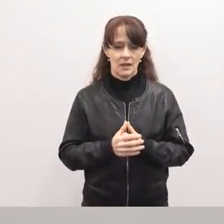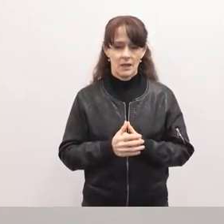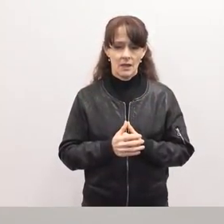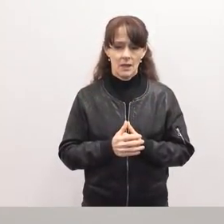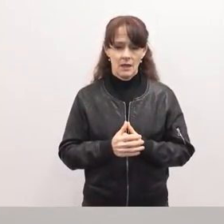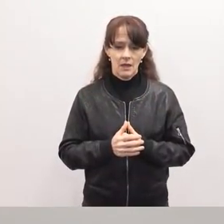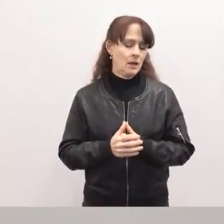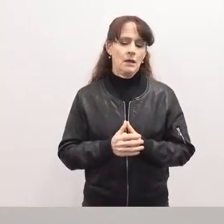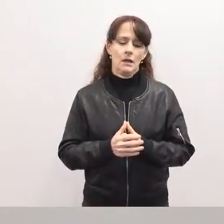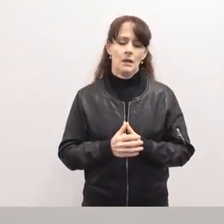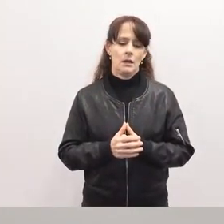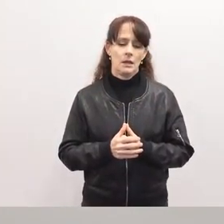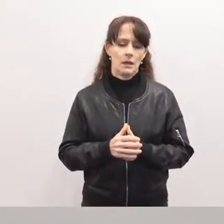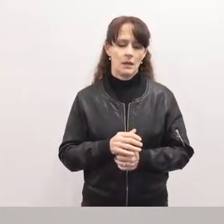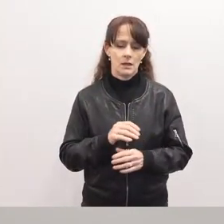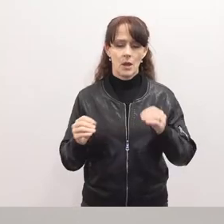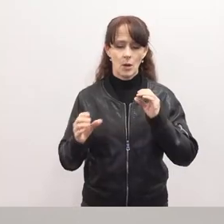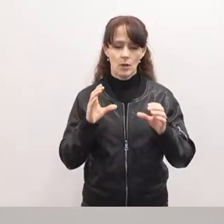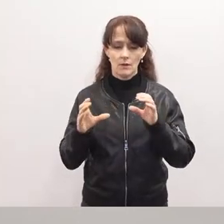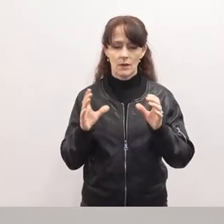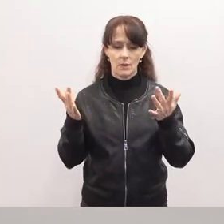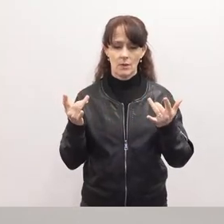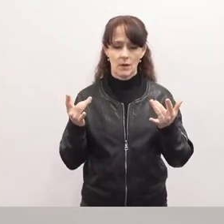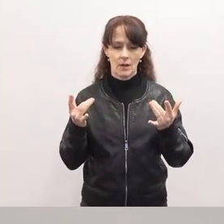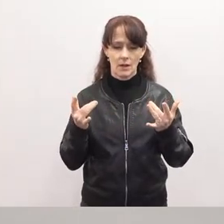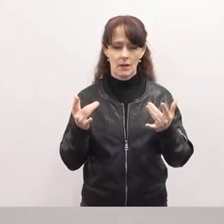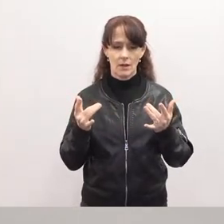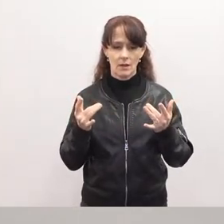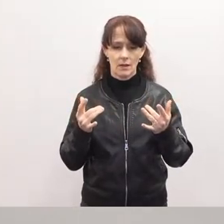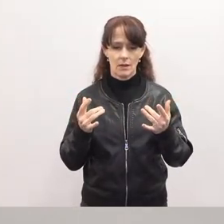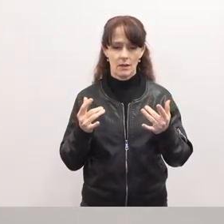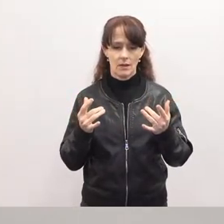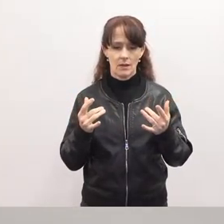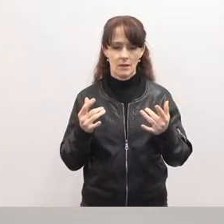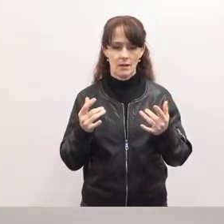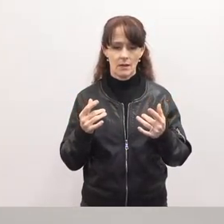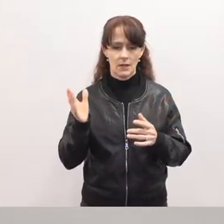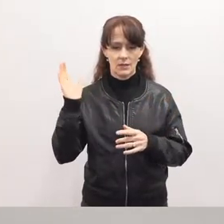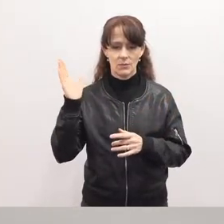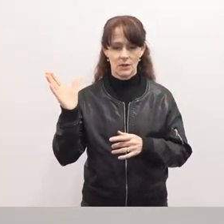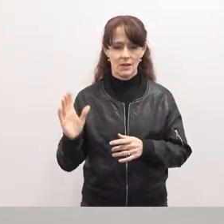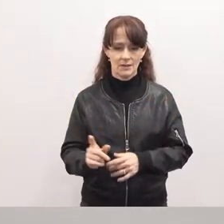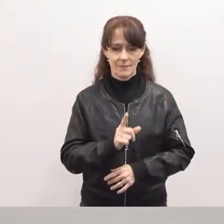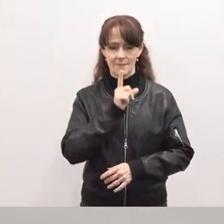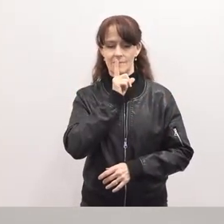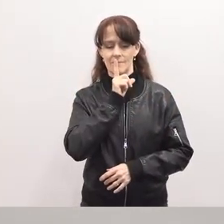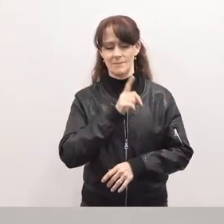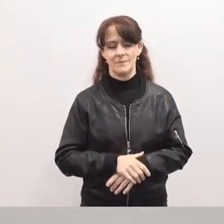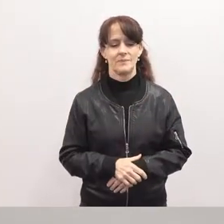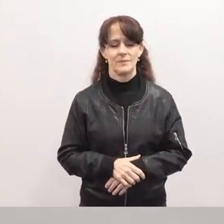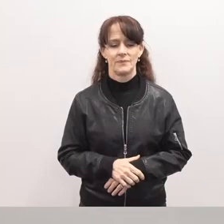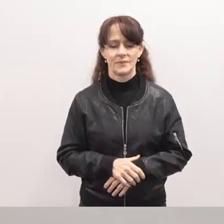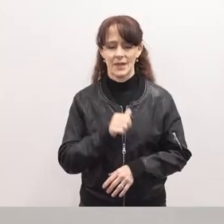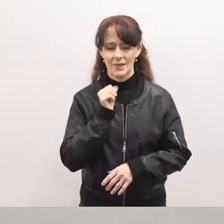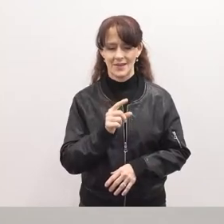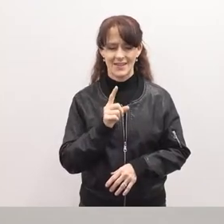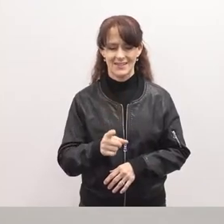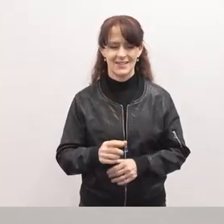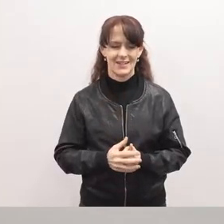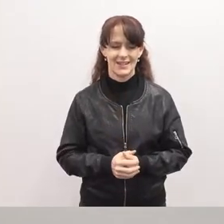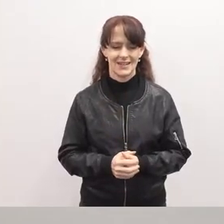no conversations with anyone because I was in anticipation of Wayne's presentation tonight, and I wasn't sure,